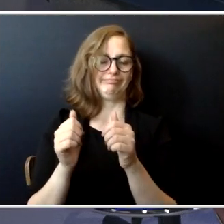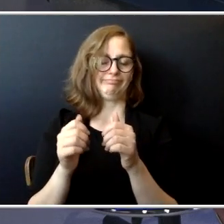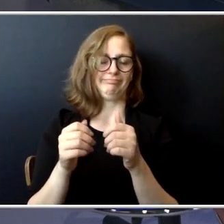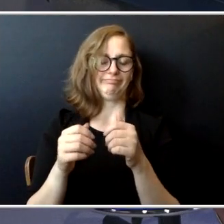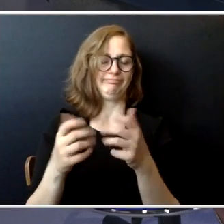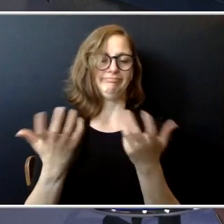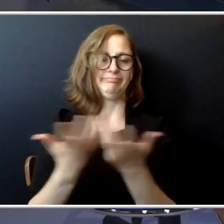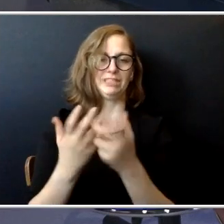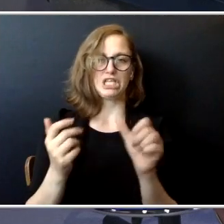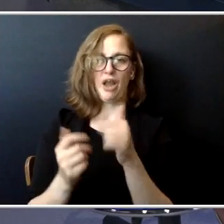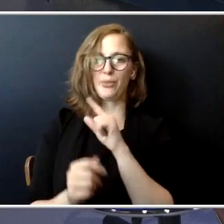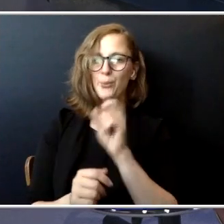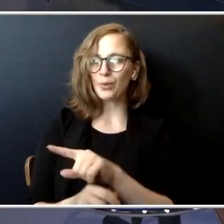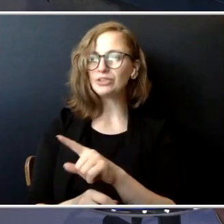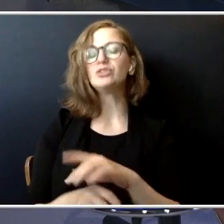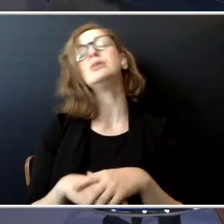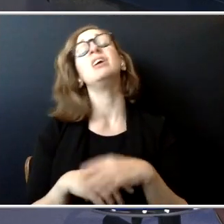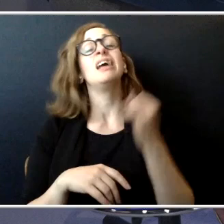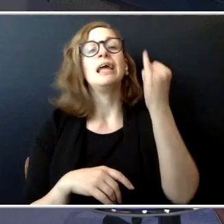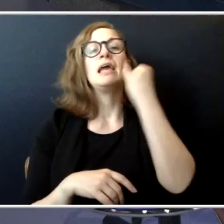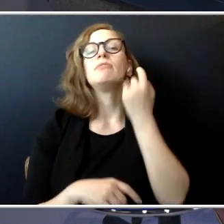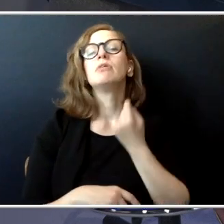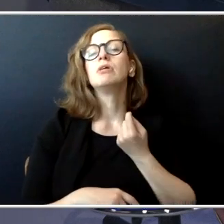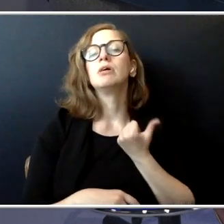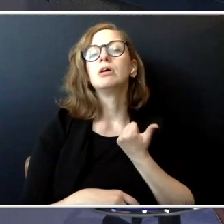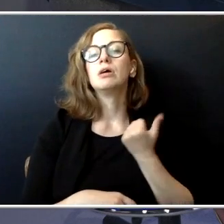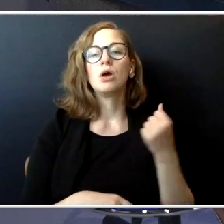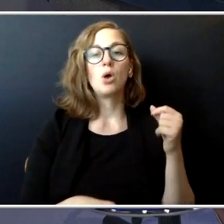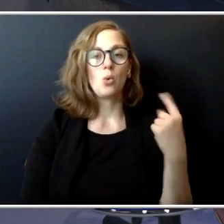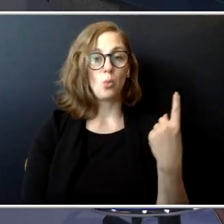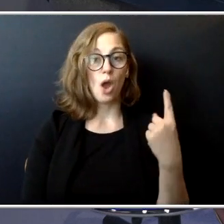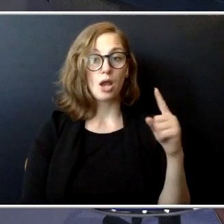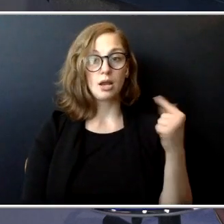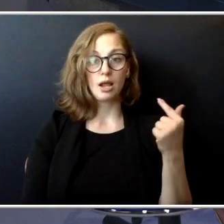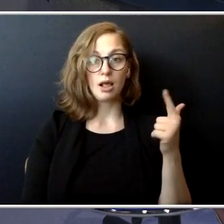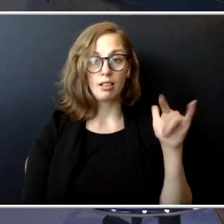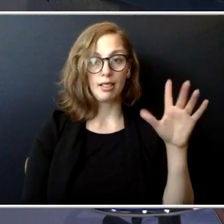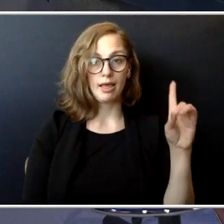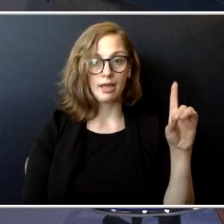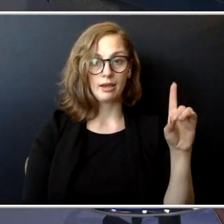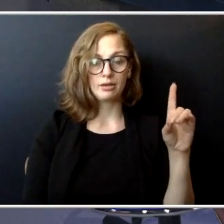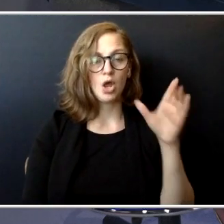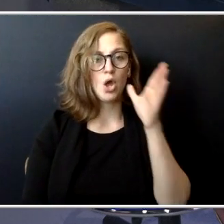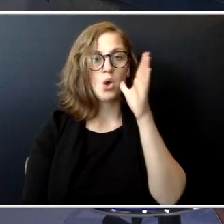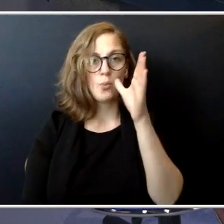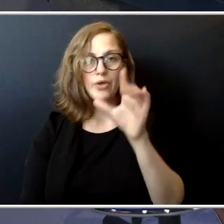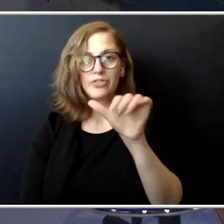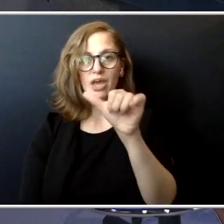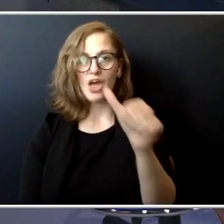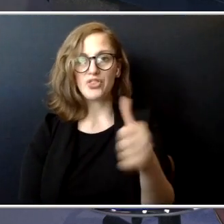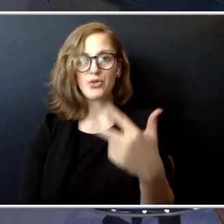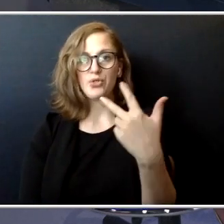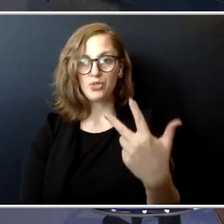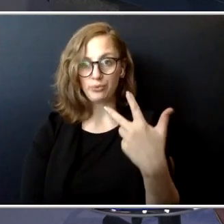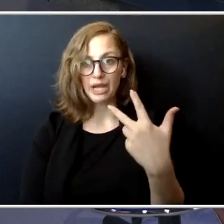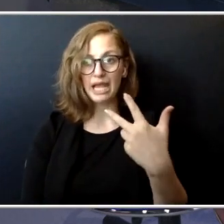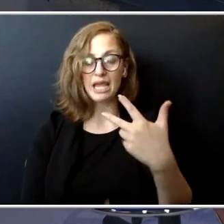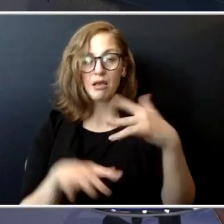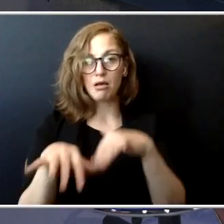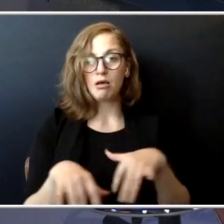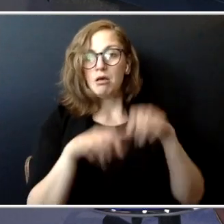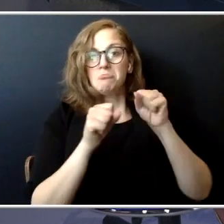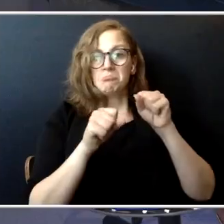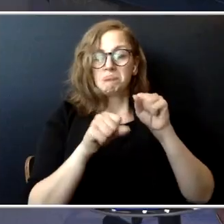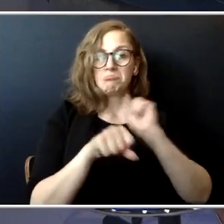one parathyroid gland, will the others take over the work, or is she on medication now for that missing gland? That's the first